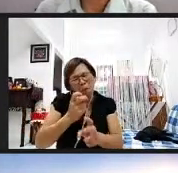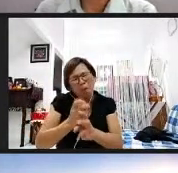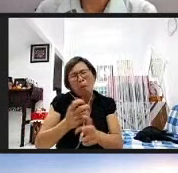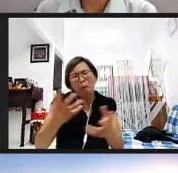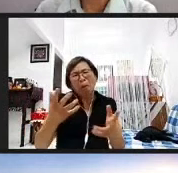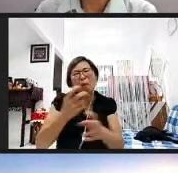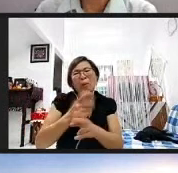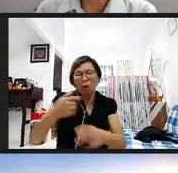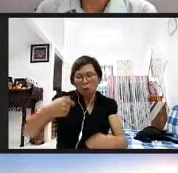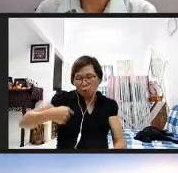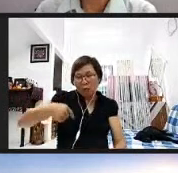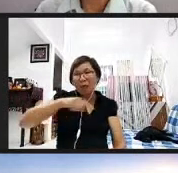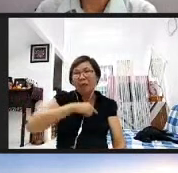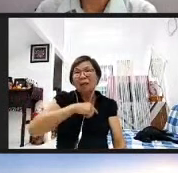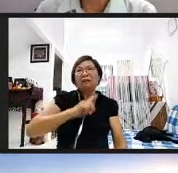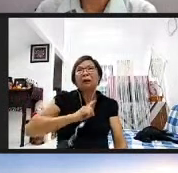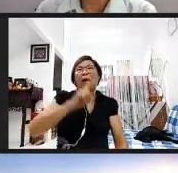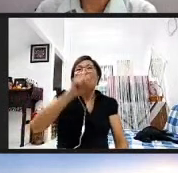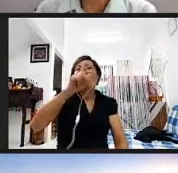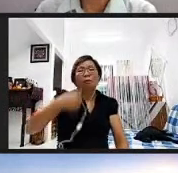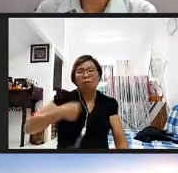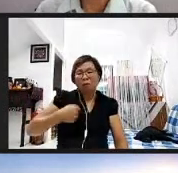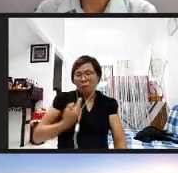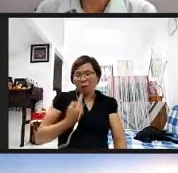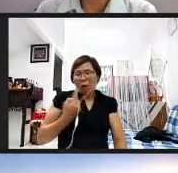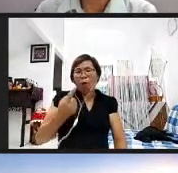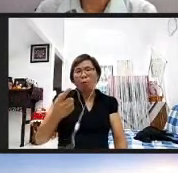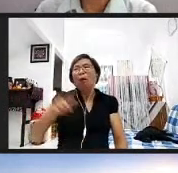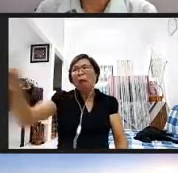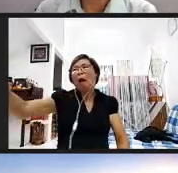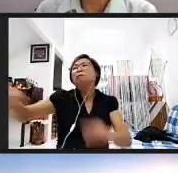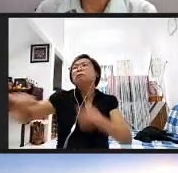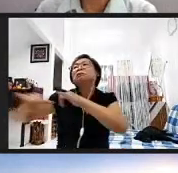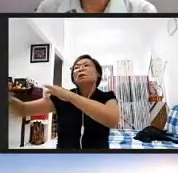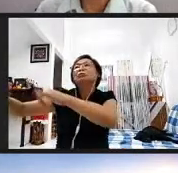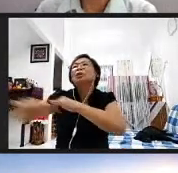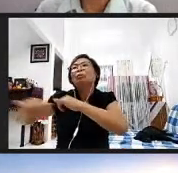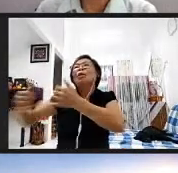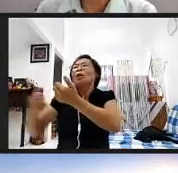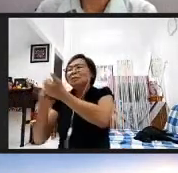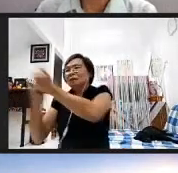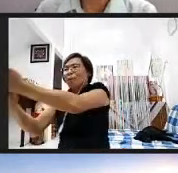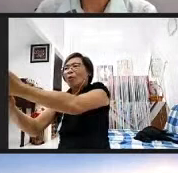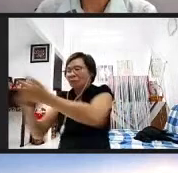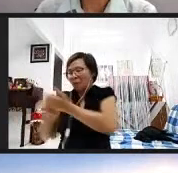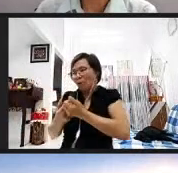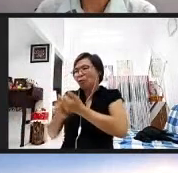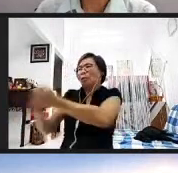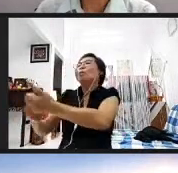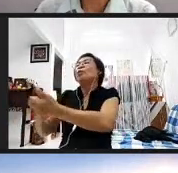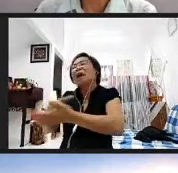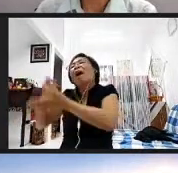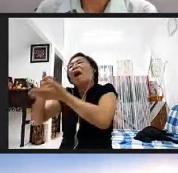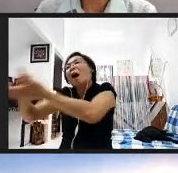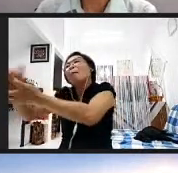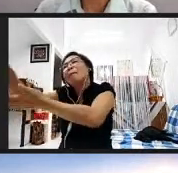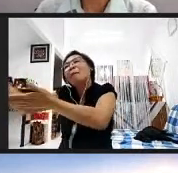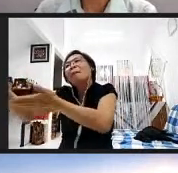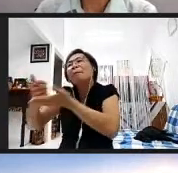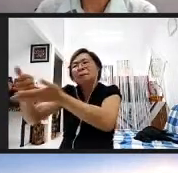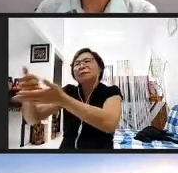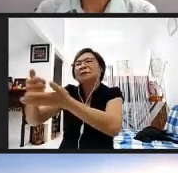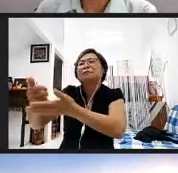are not alone. The other people with similar condition, we can always support one another. We can always reach out to other people, get